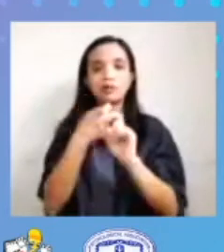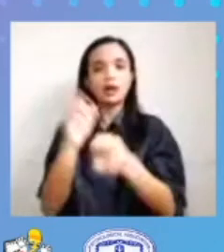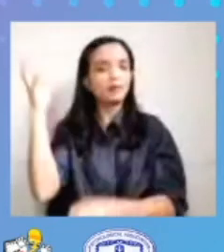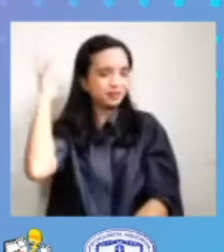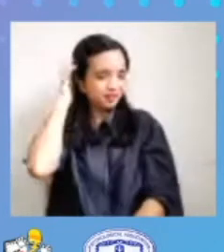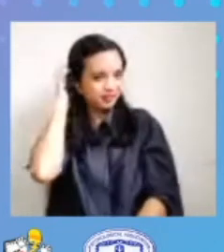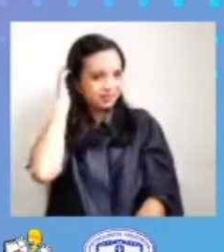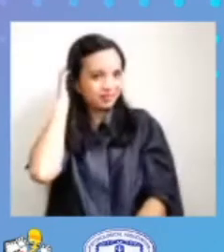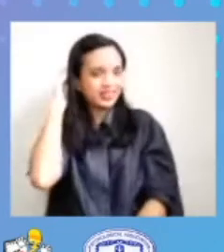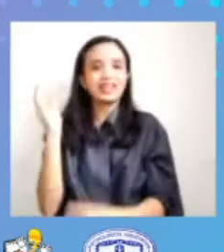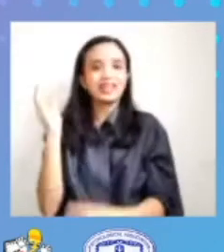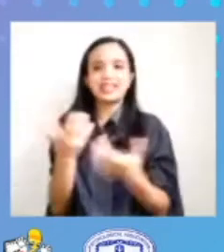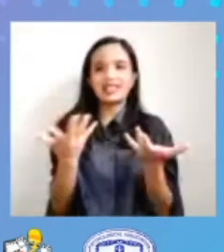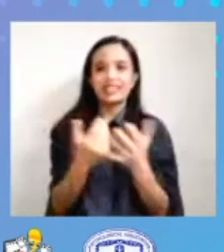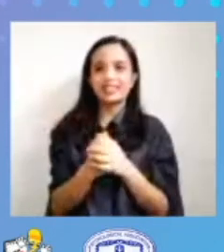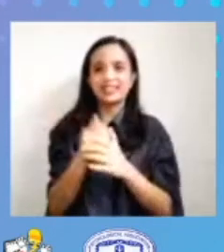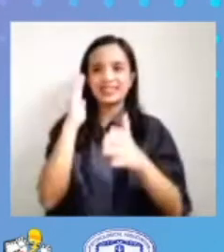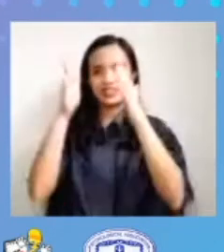Okay.